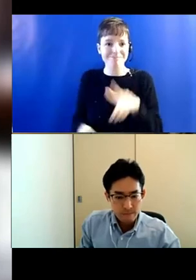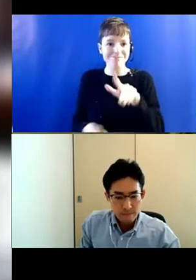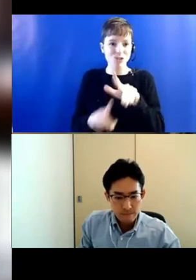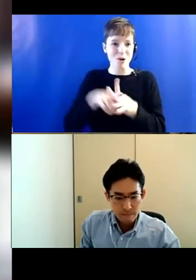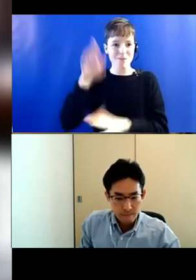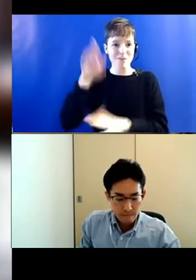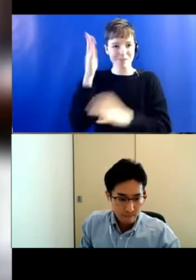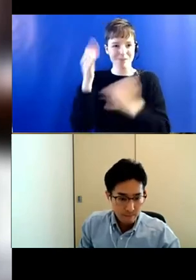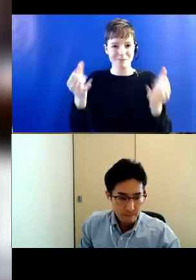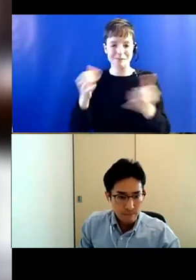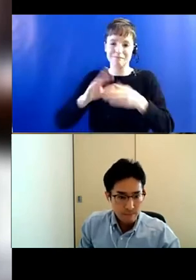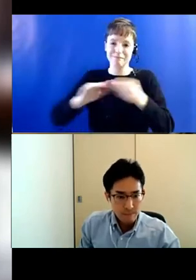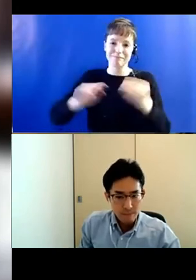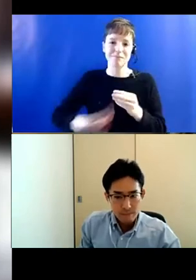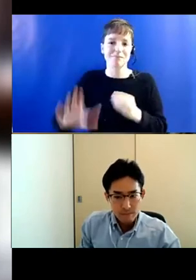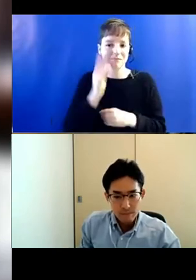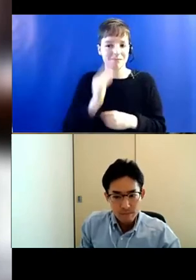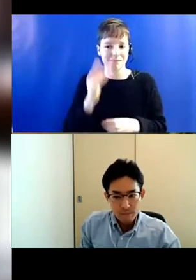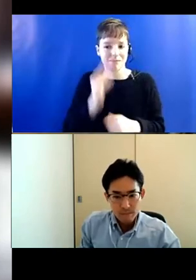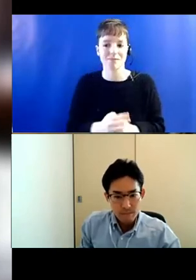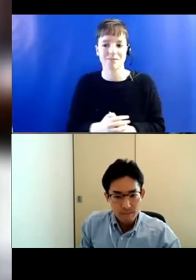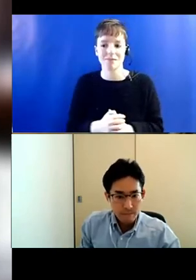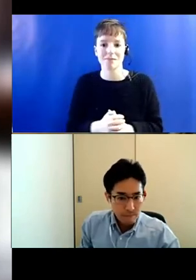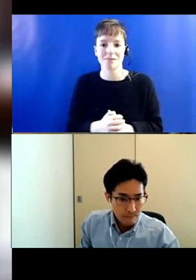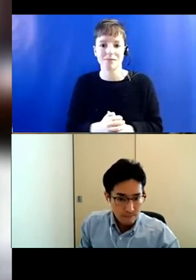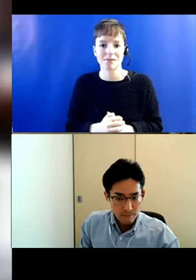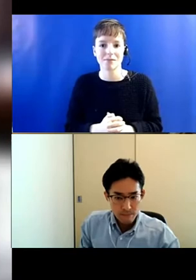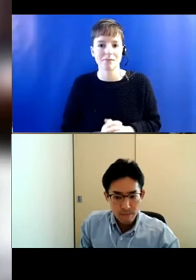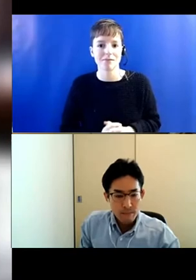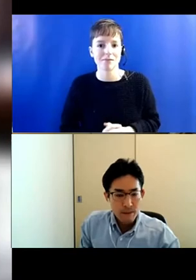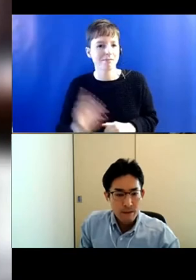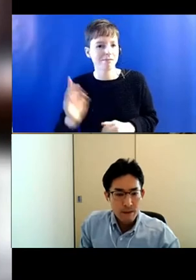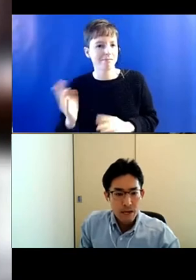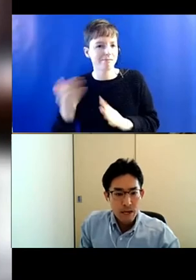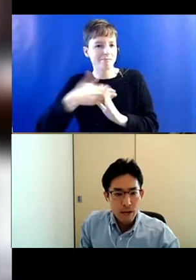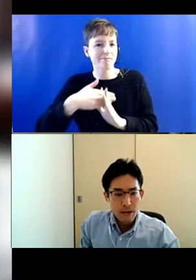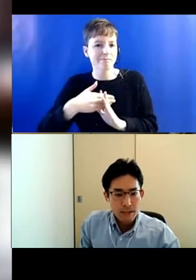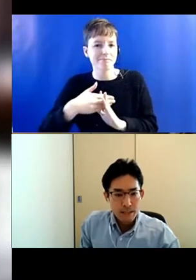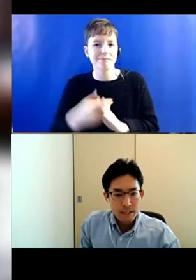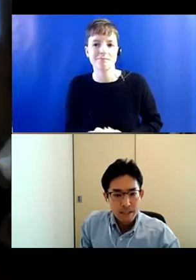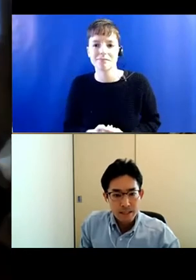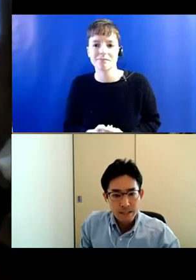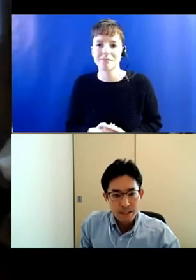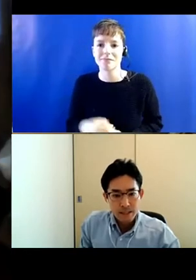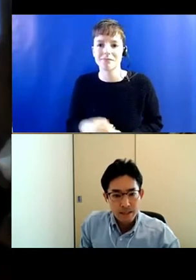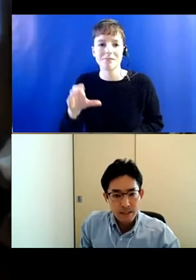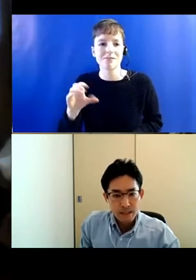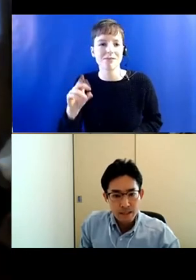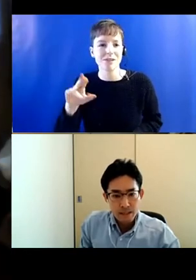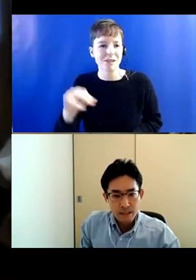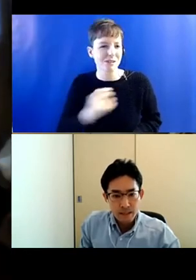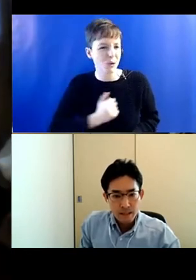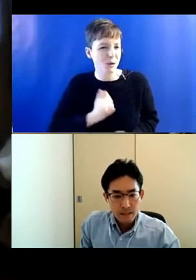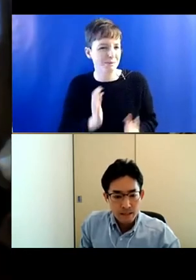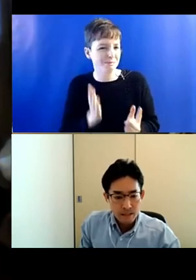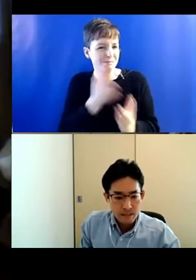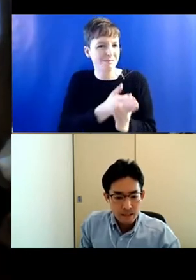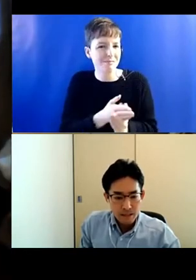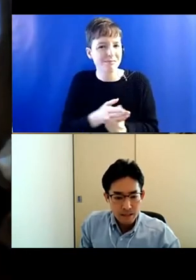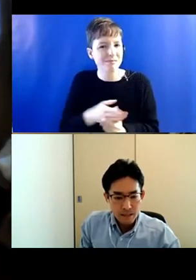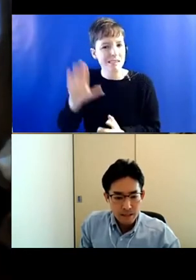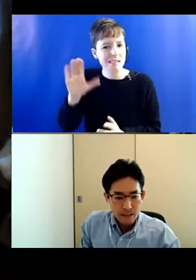experiences. So I'm going to introduce all of the panelists first. Sorry, I don't mean to interrupt. I think that there was another